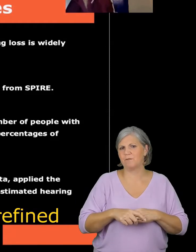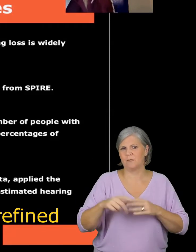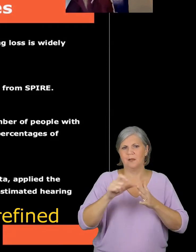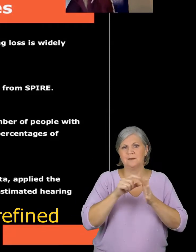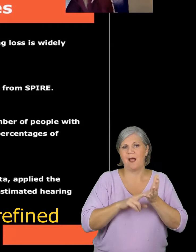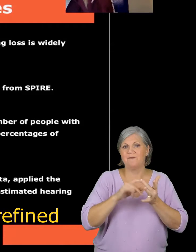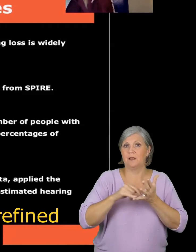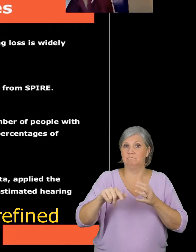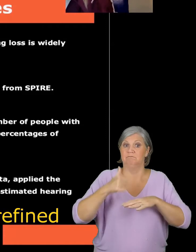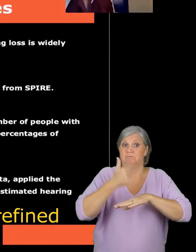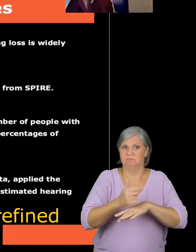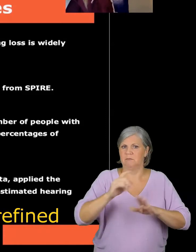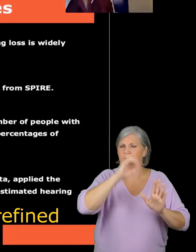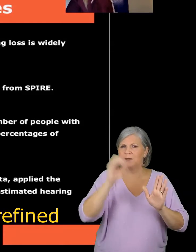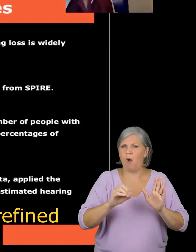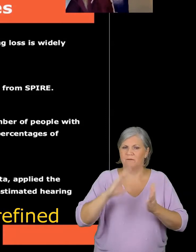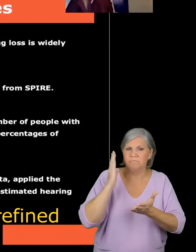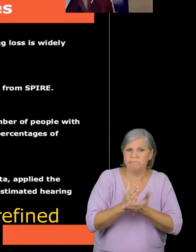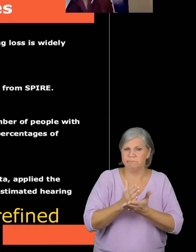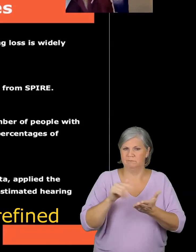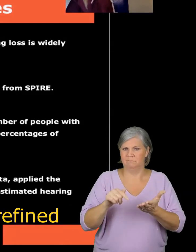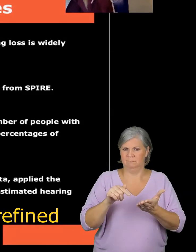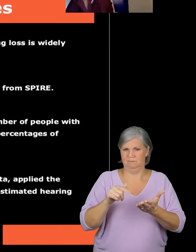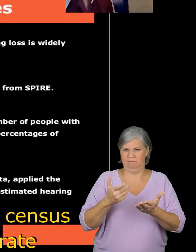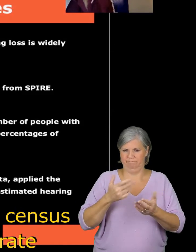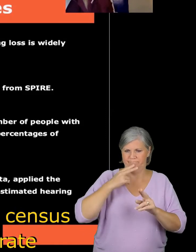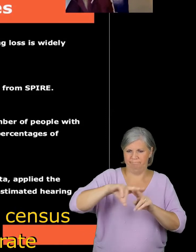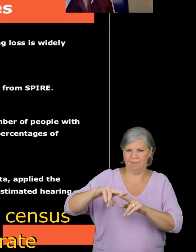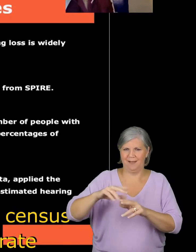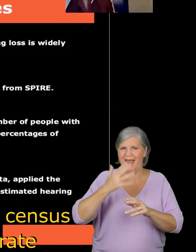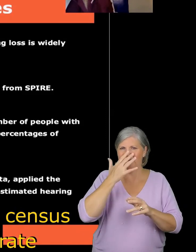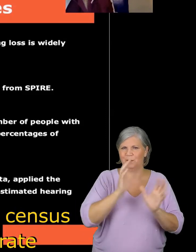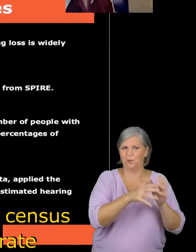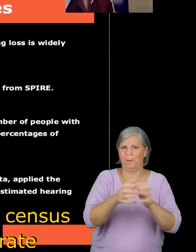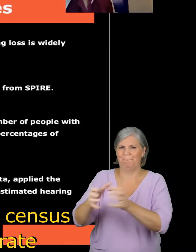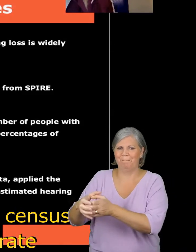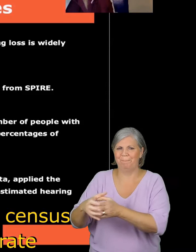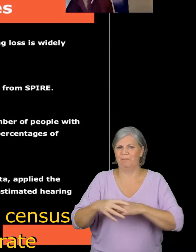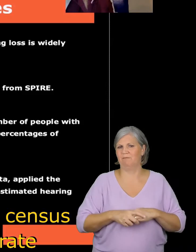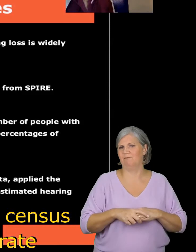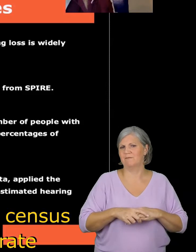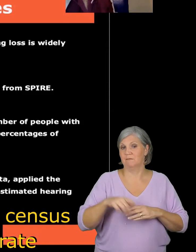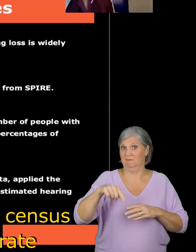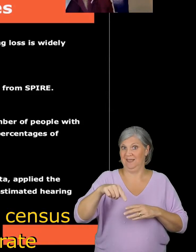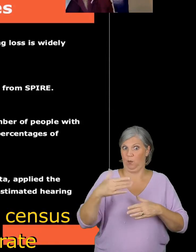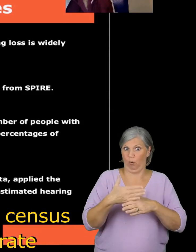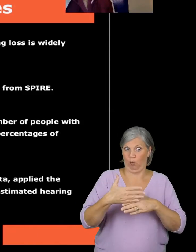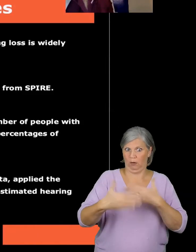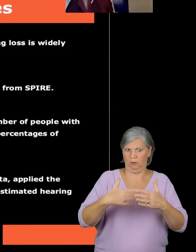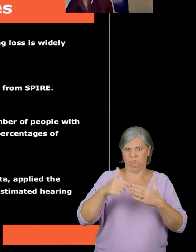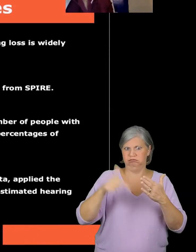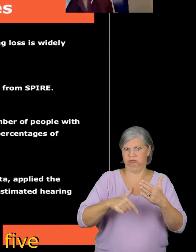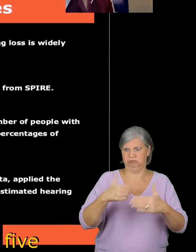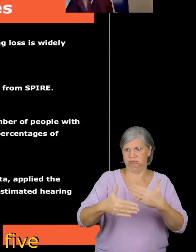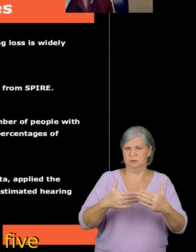groups. This work was refined in 2014 when Ackroyd used 2011 census data, applied